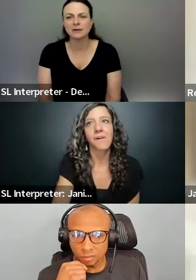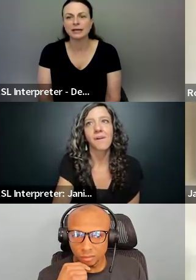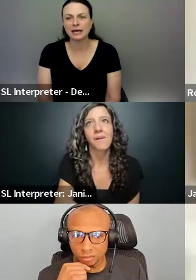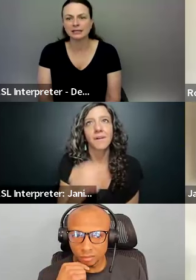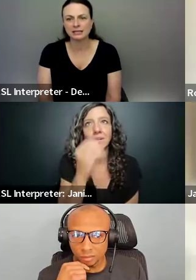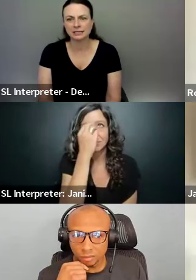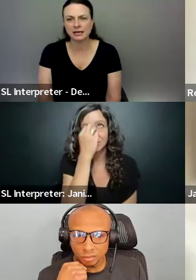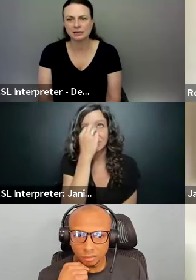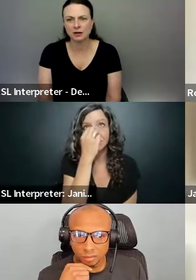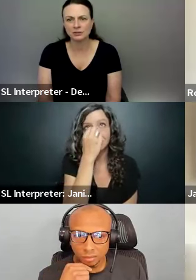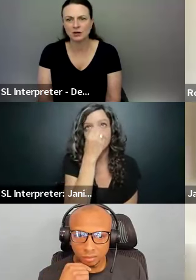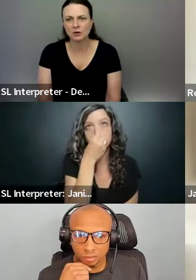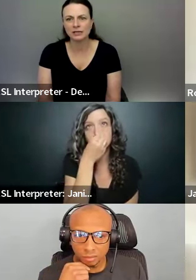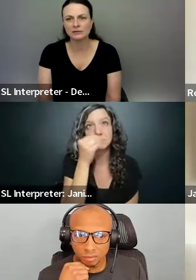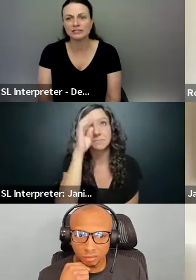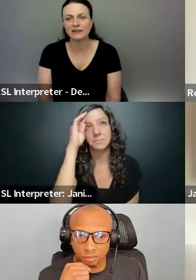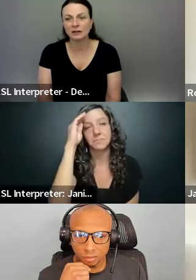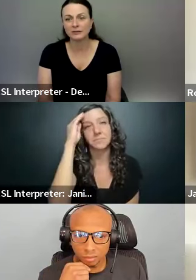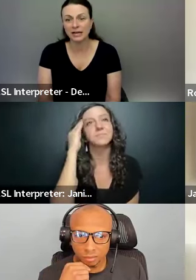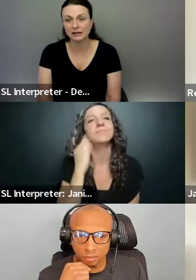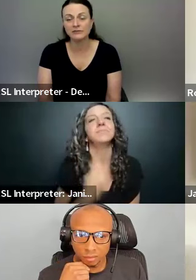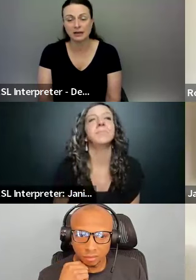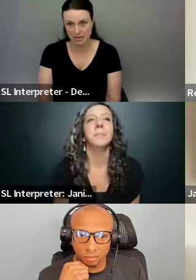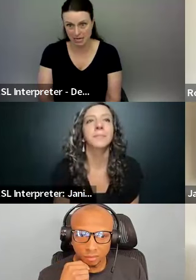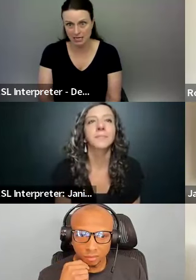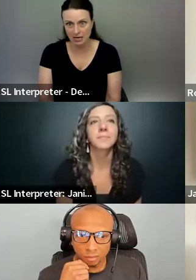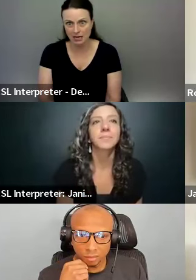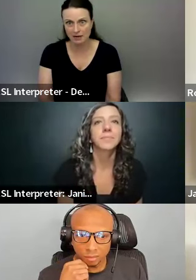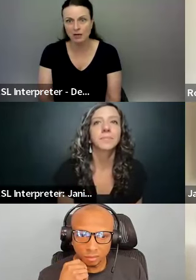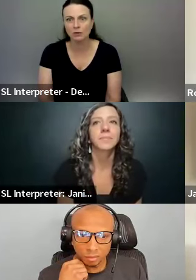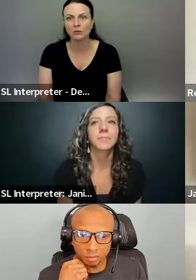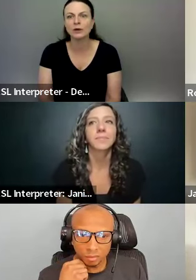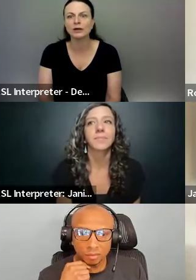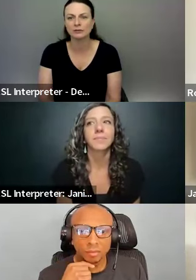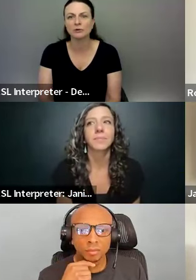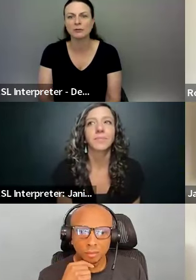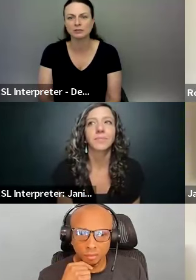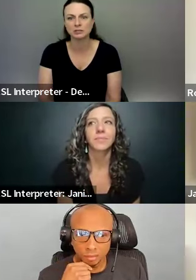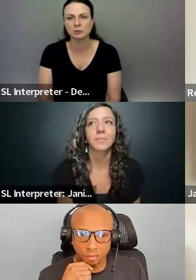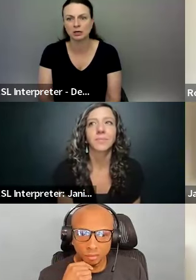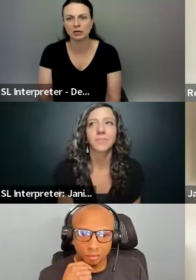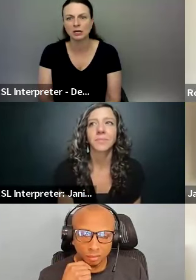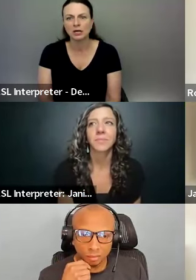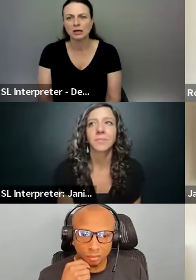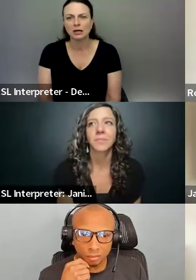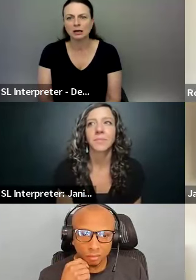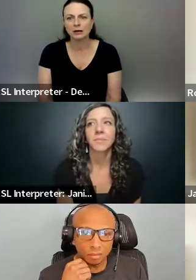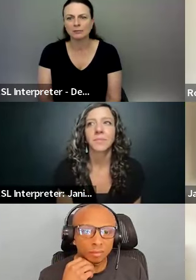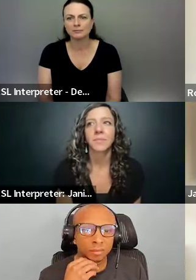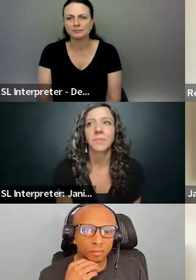Yes, Anastasia, also in deaf and cloud native, that meeting with Rob as the speaker.